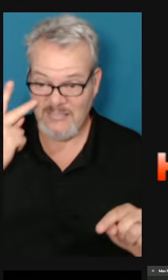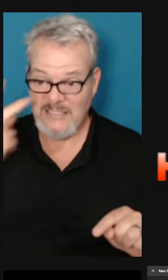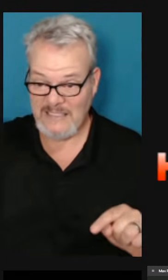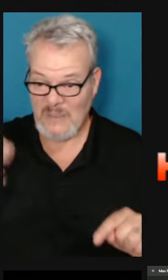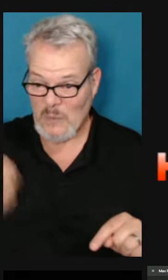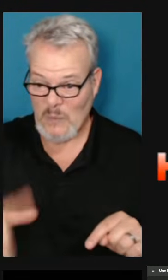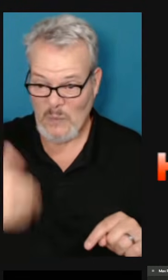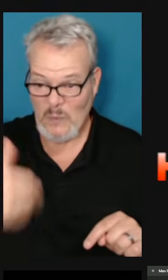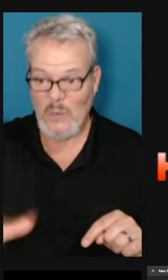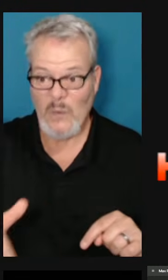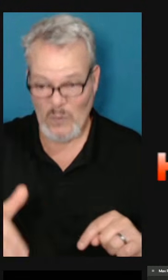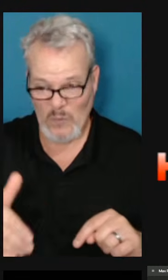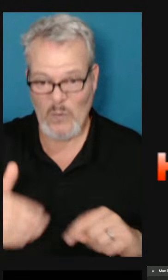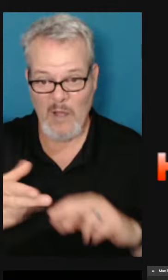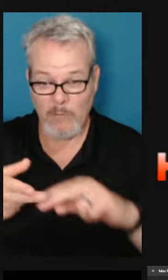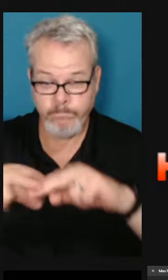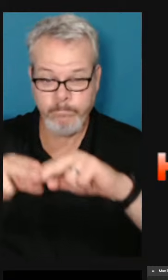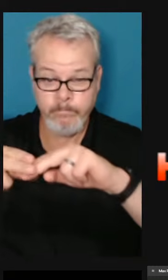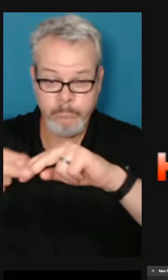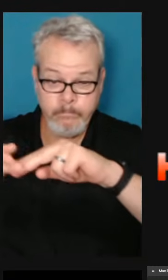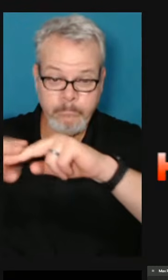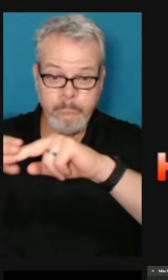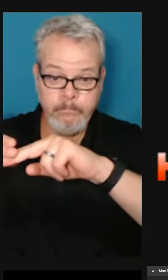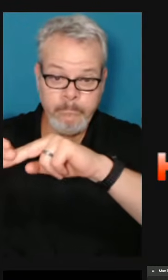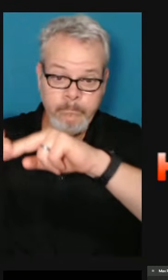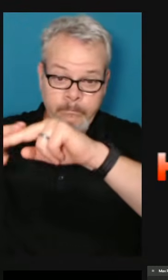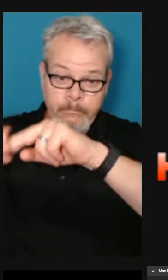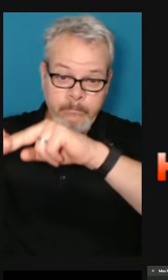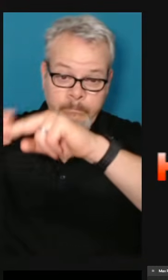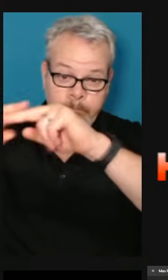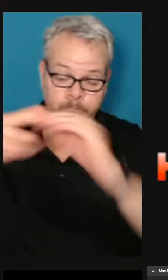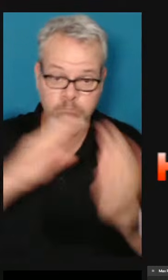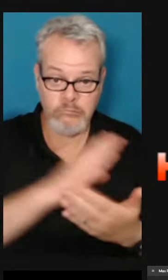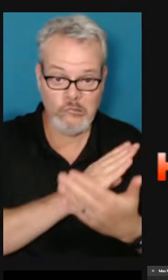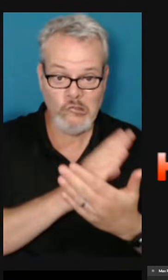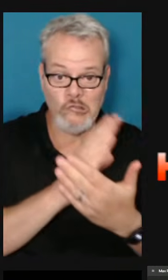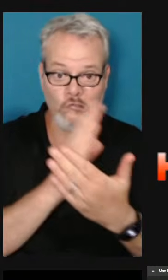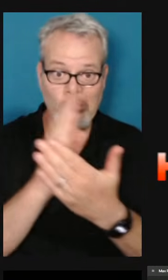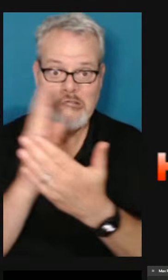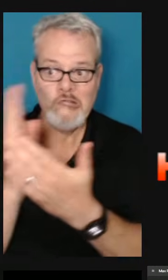been reaching higher and higher peaks over time, right?